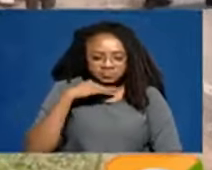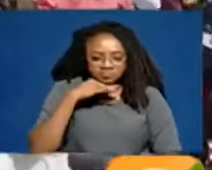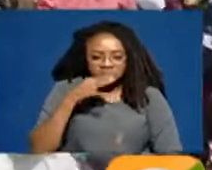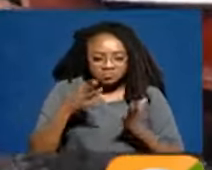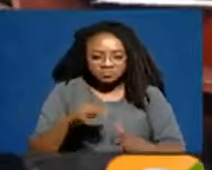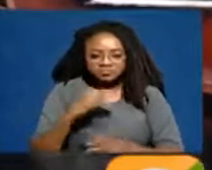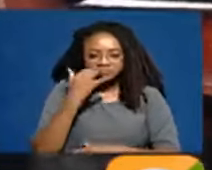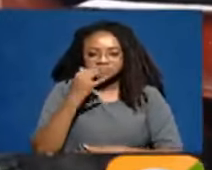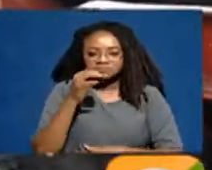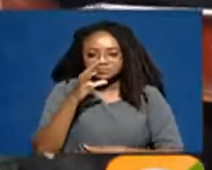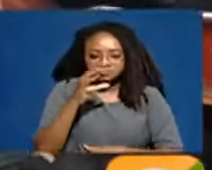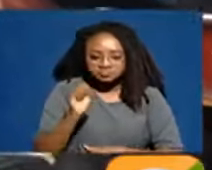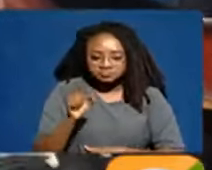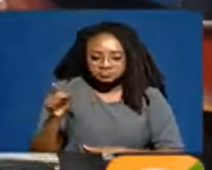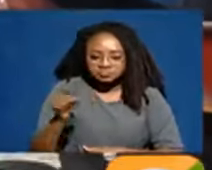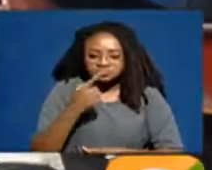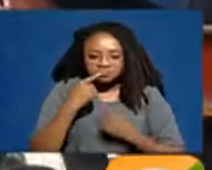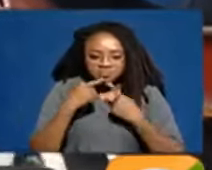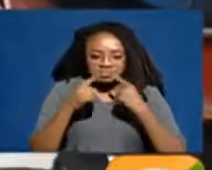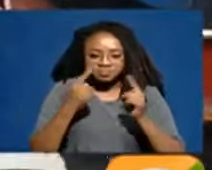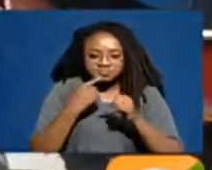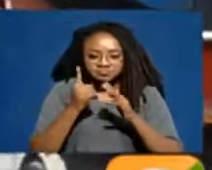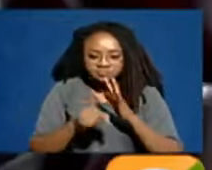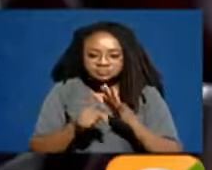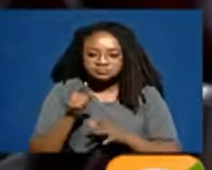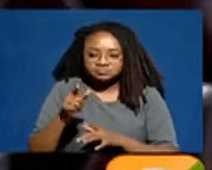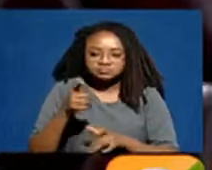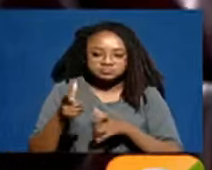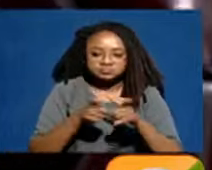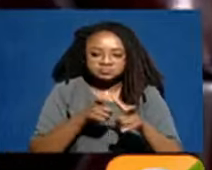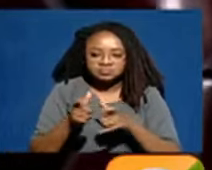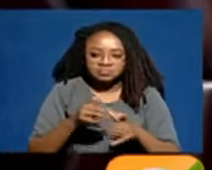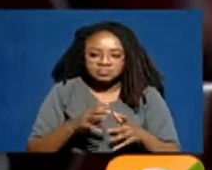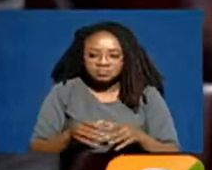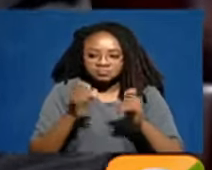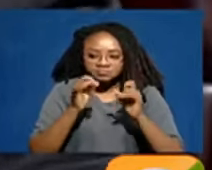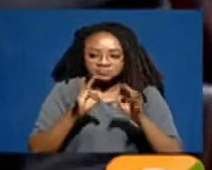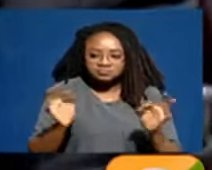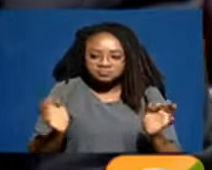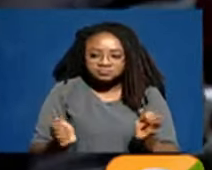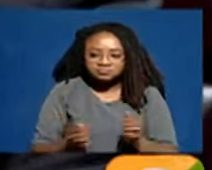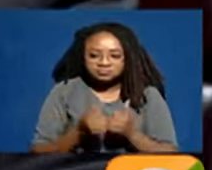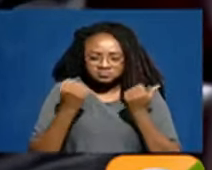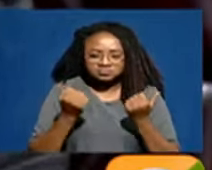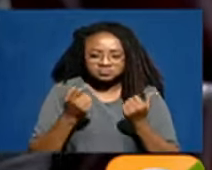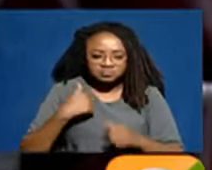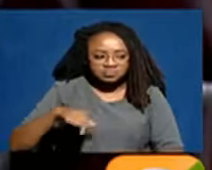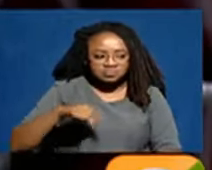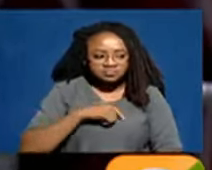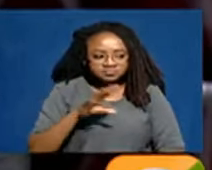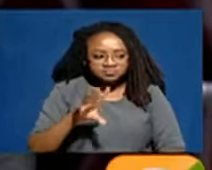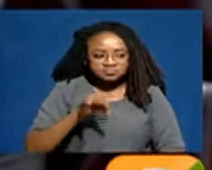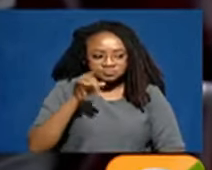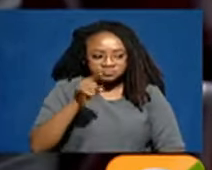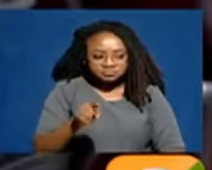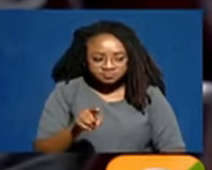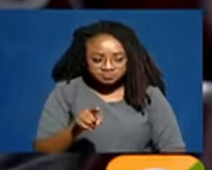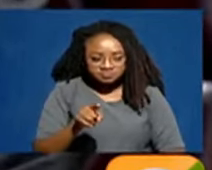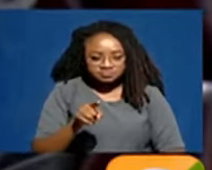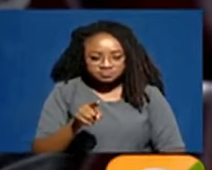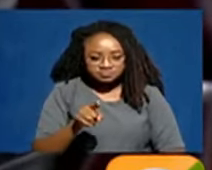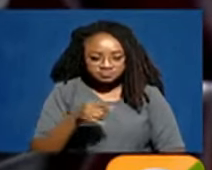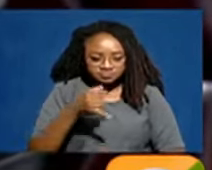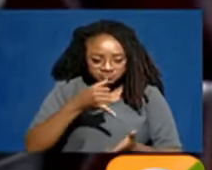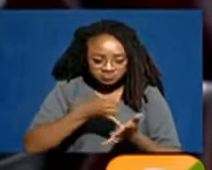actions he said will lessen the cases of road accidents. If we find you are in a motor vehicle